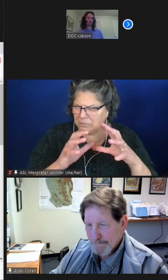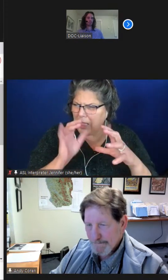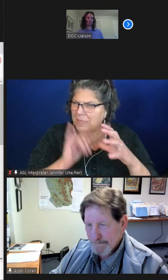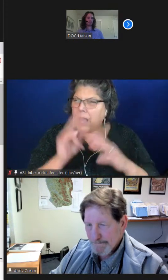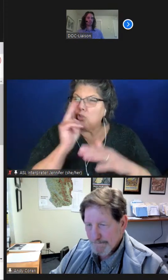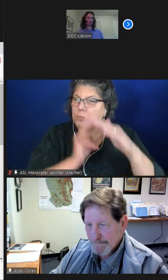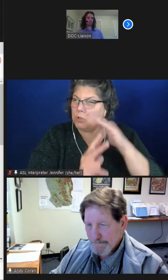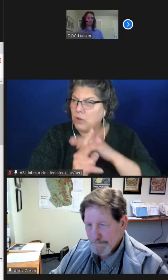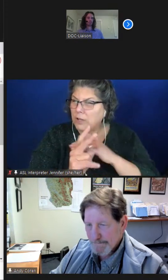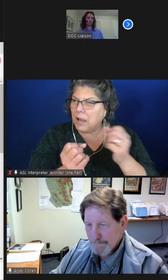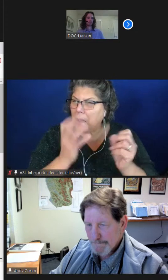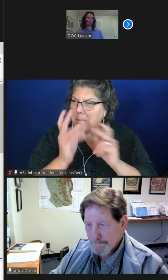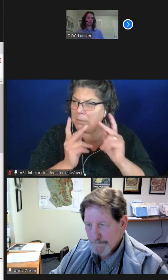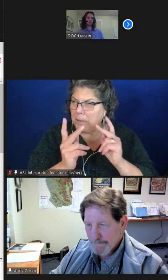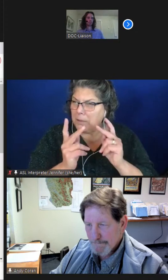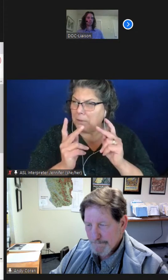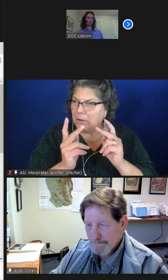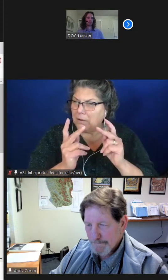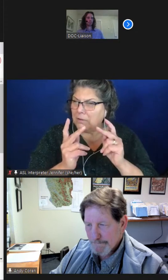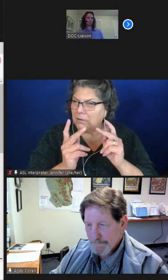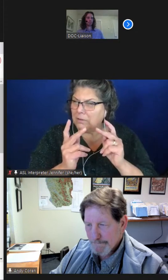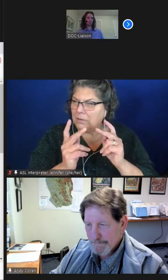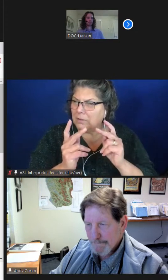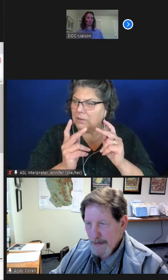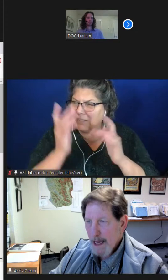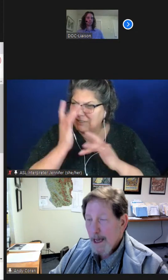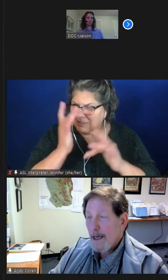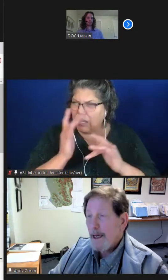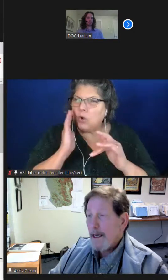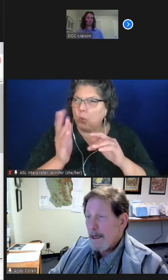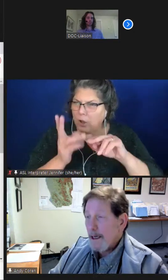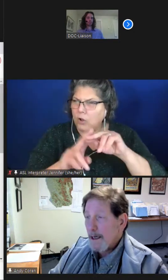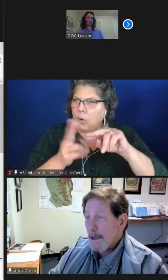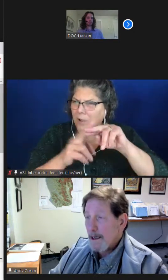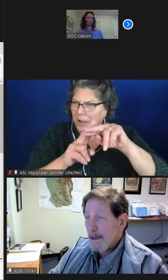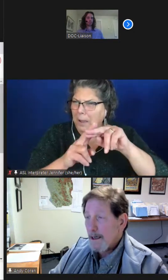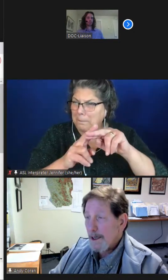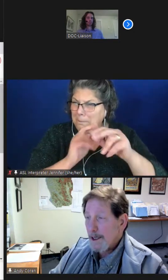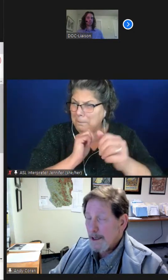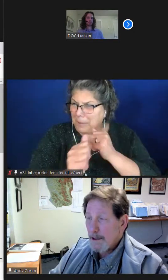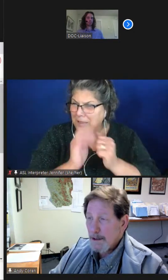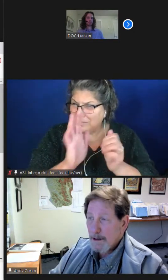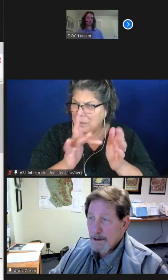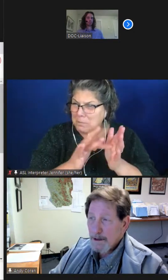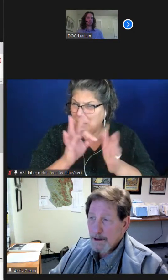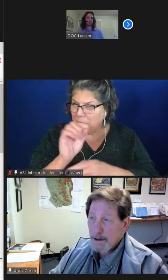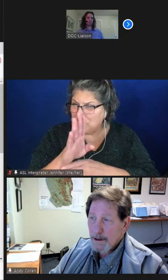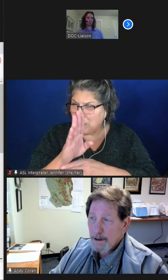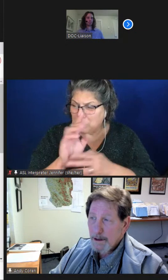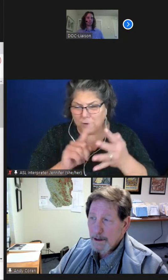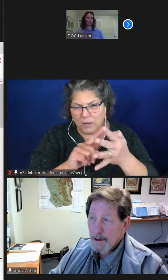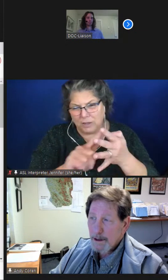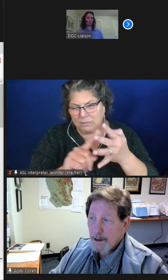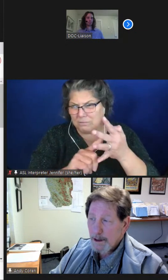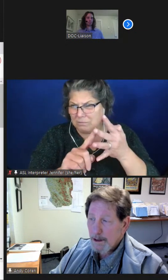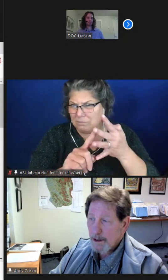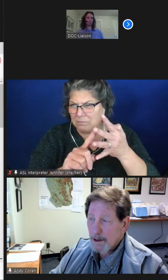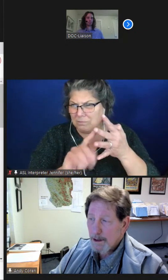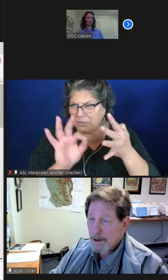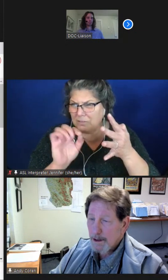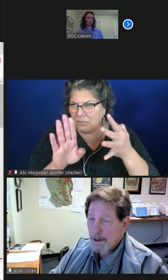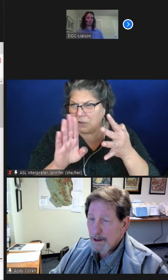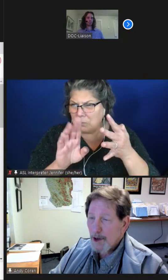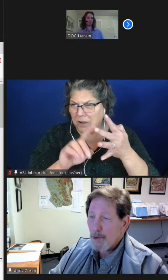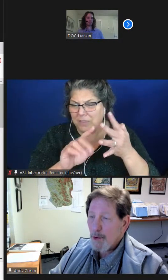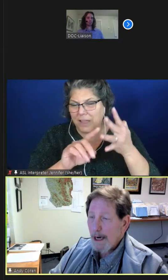projecting cases to continue to rise past the middle of February, and then it kind of didn't give a projection